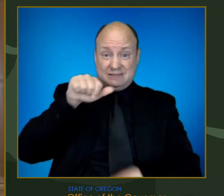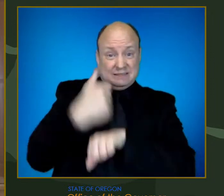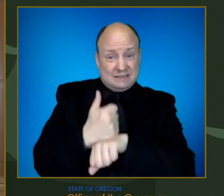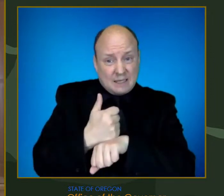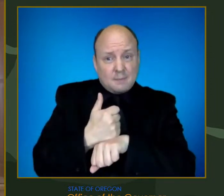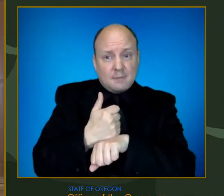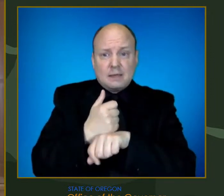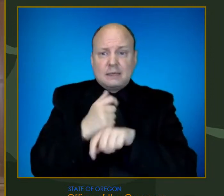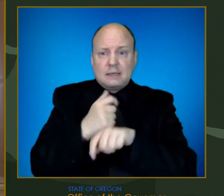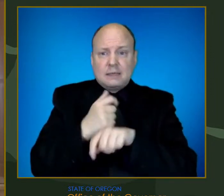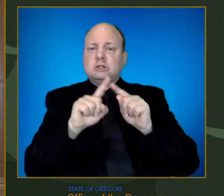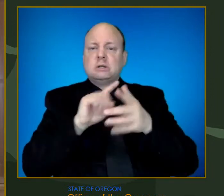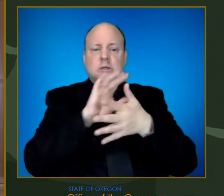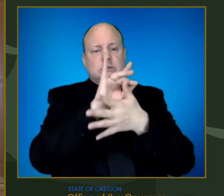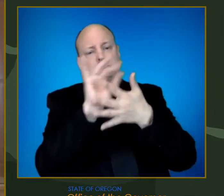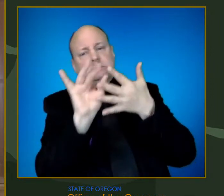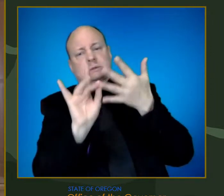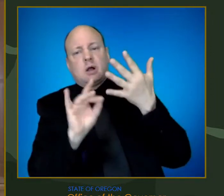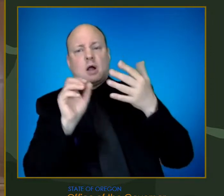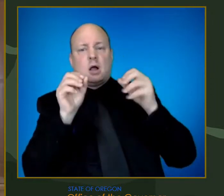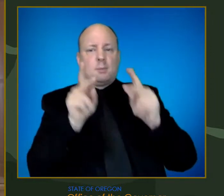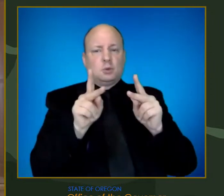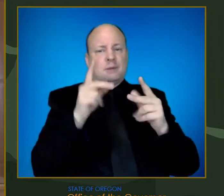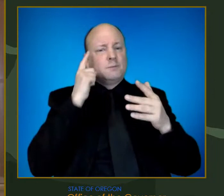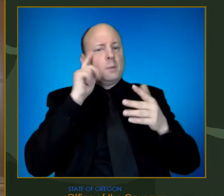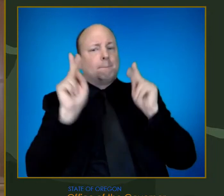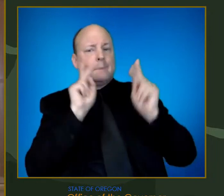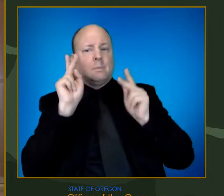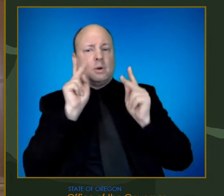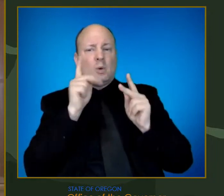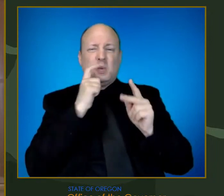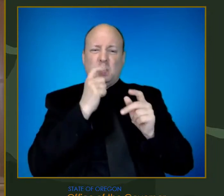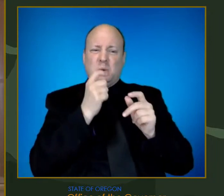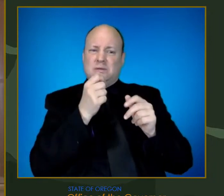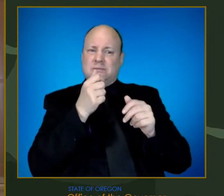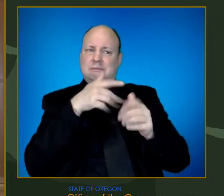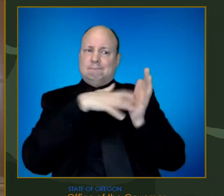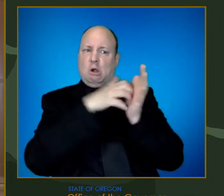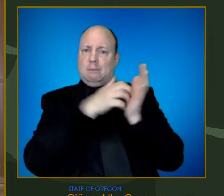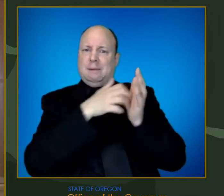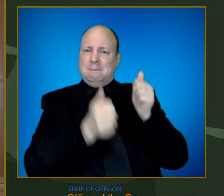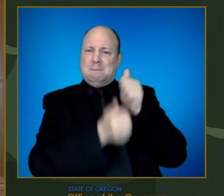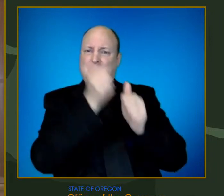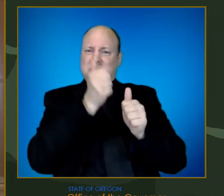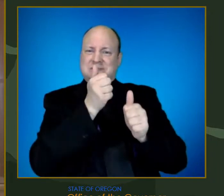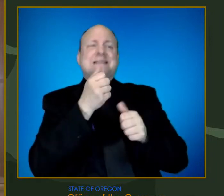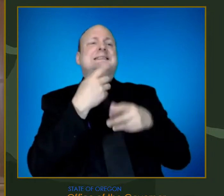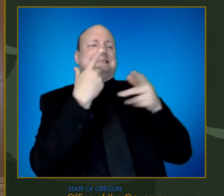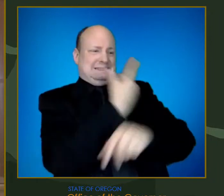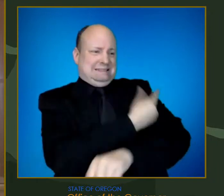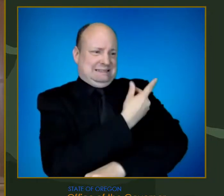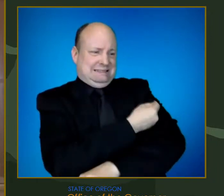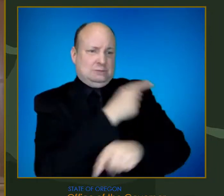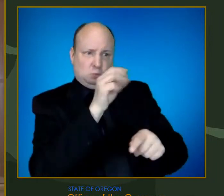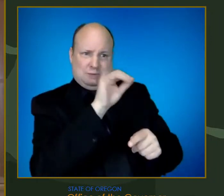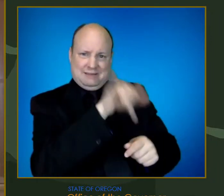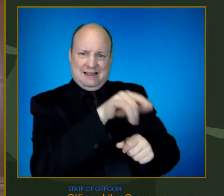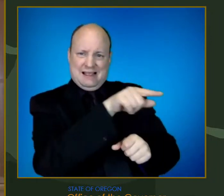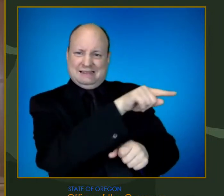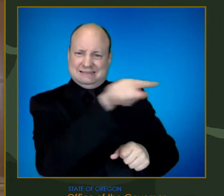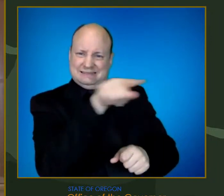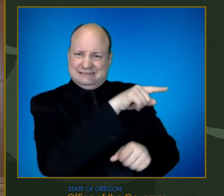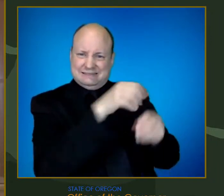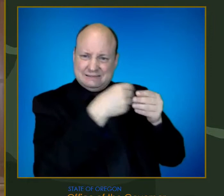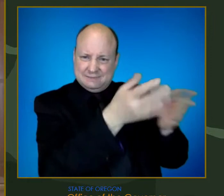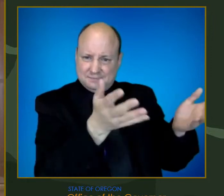our most vulnerable Oregonians get vaccinated. And we are continuing, we are